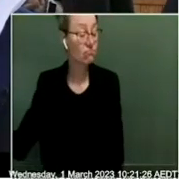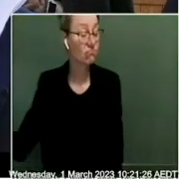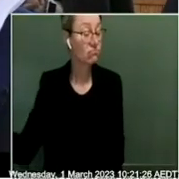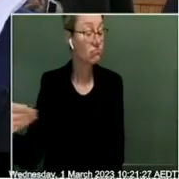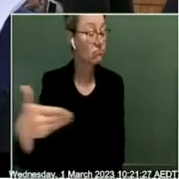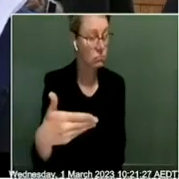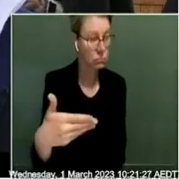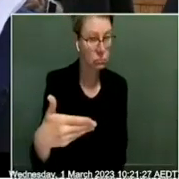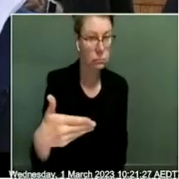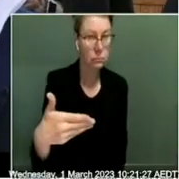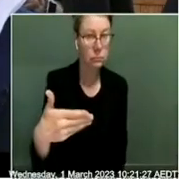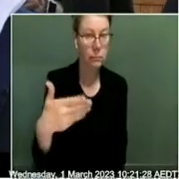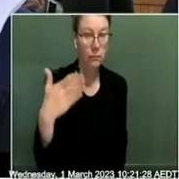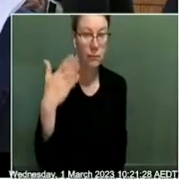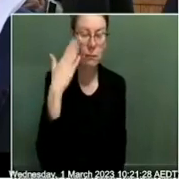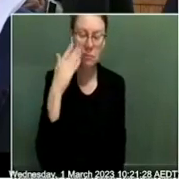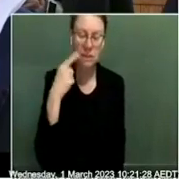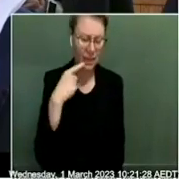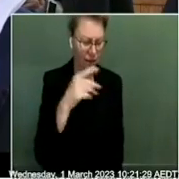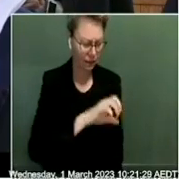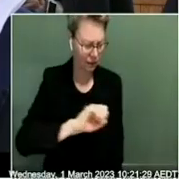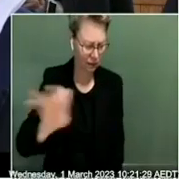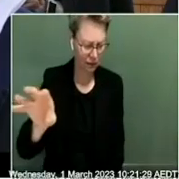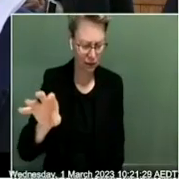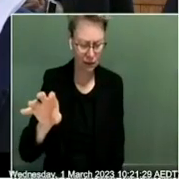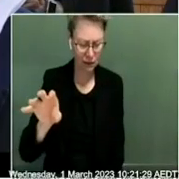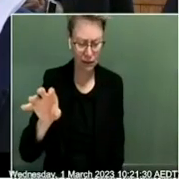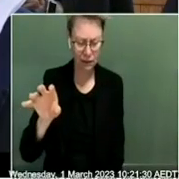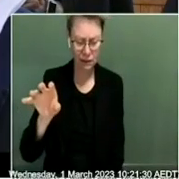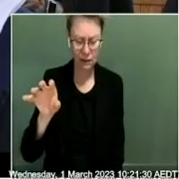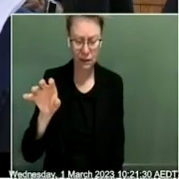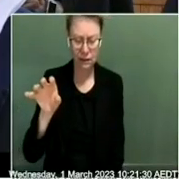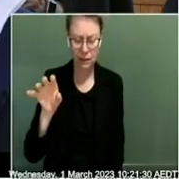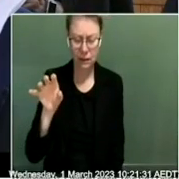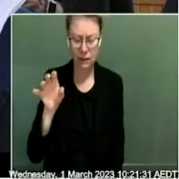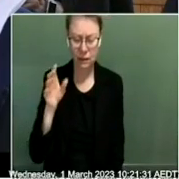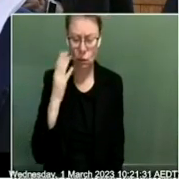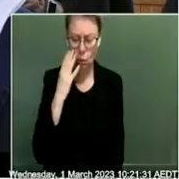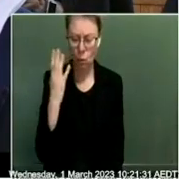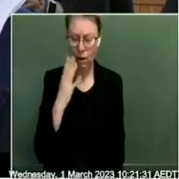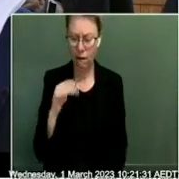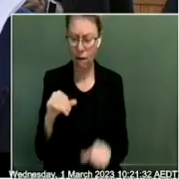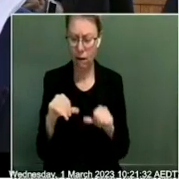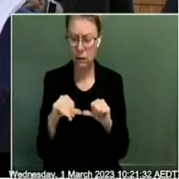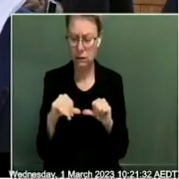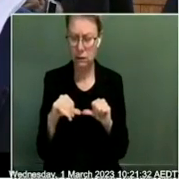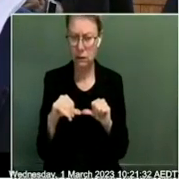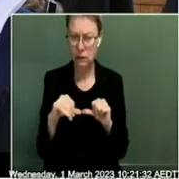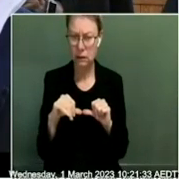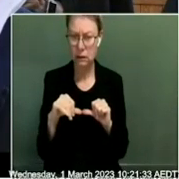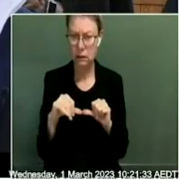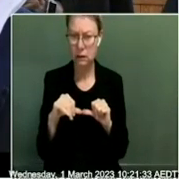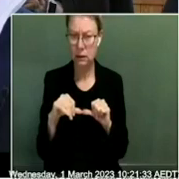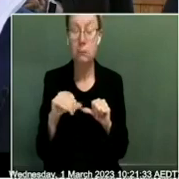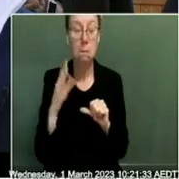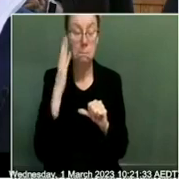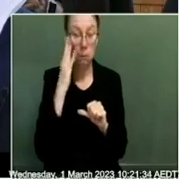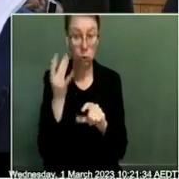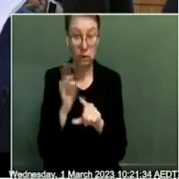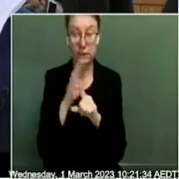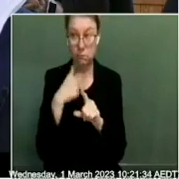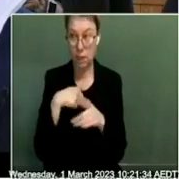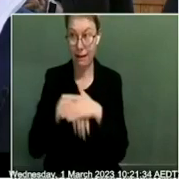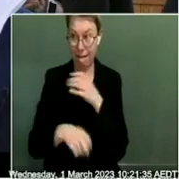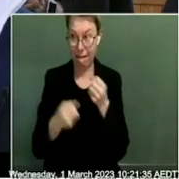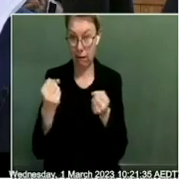Aunty Gore was at the time, but Mum was saying she was in the police car, and her little brother, Uncle Ronnie, was with